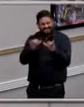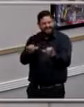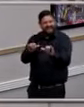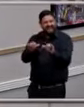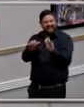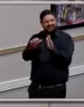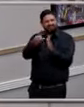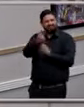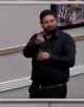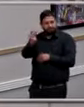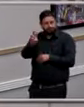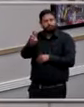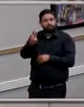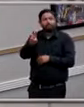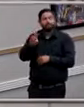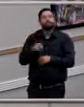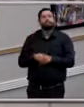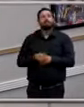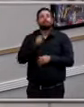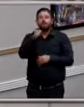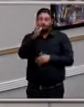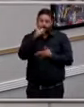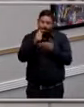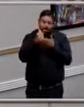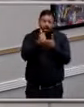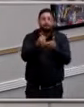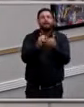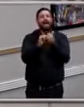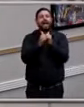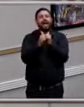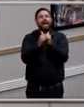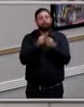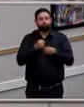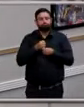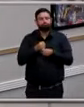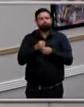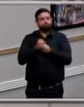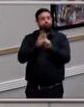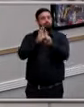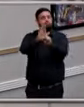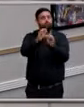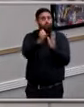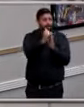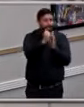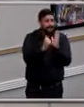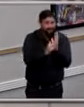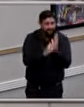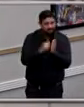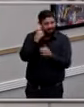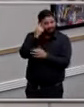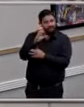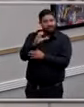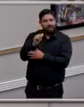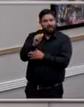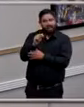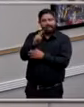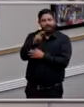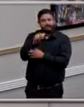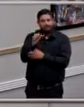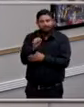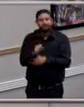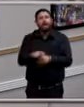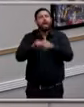you specifically on how to create your Canvas account, how to communicate with your